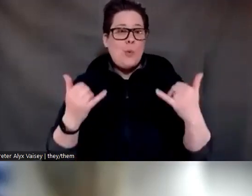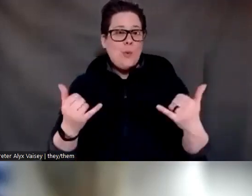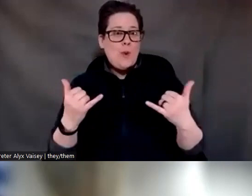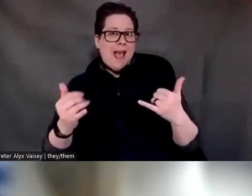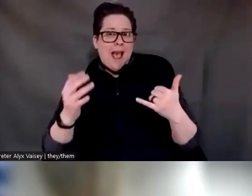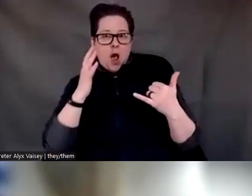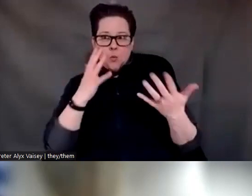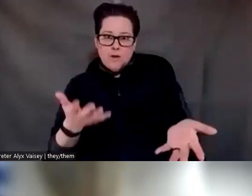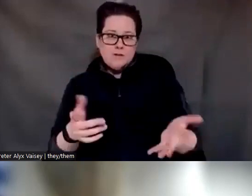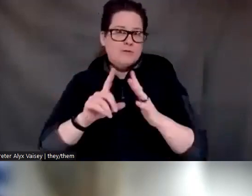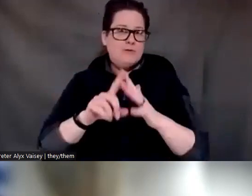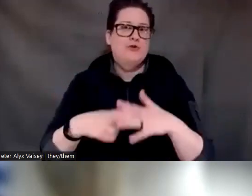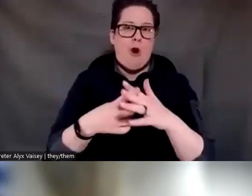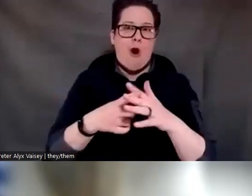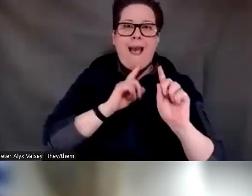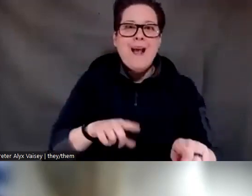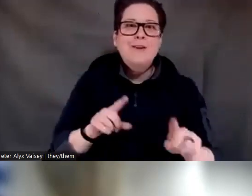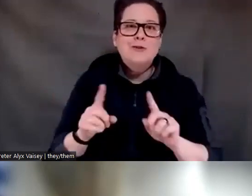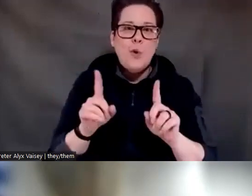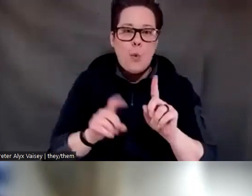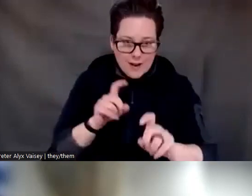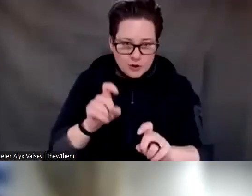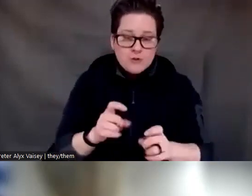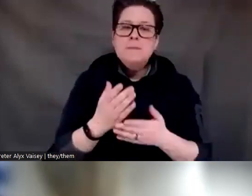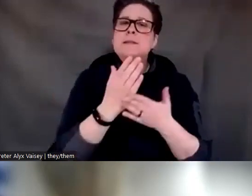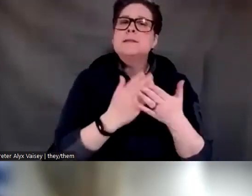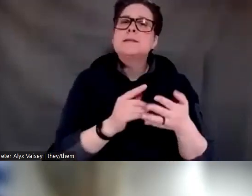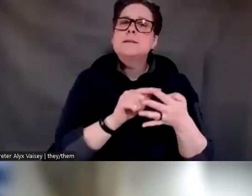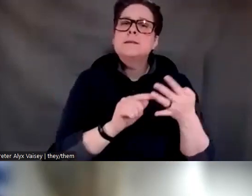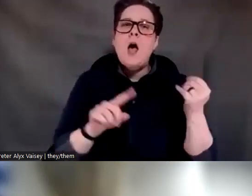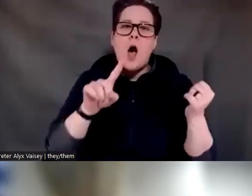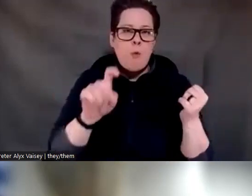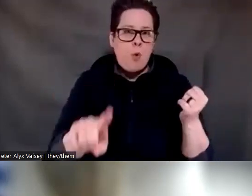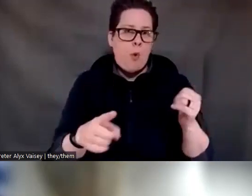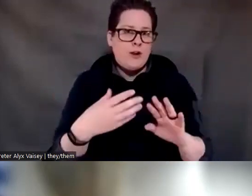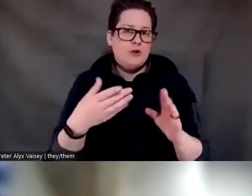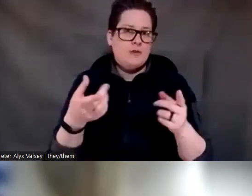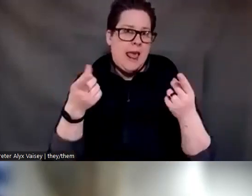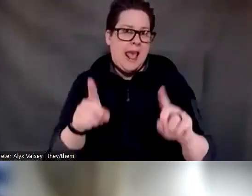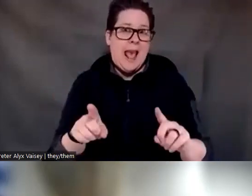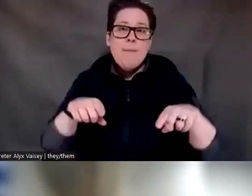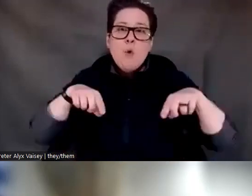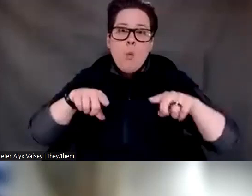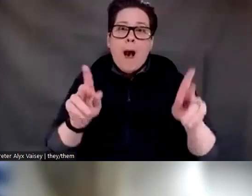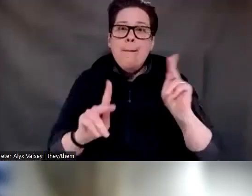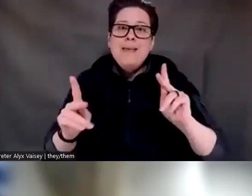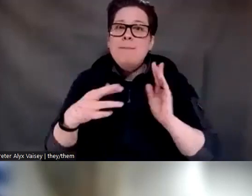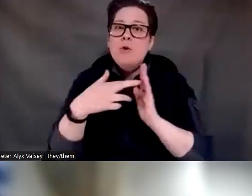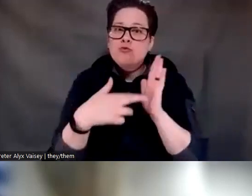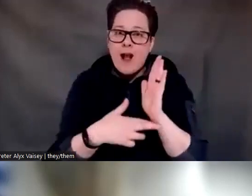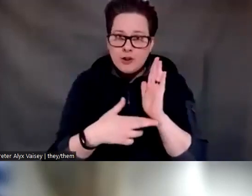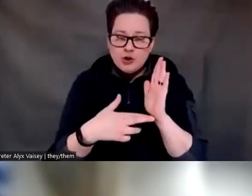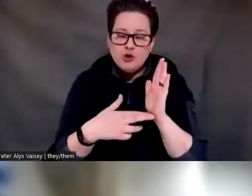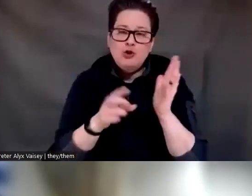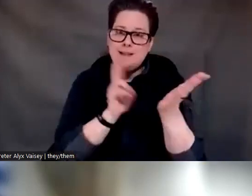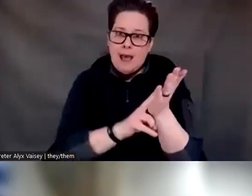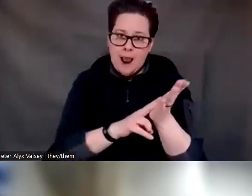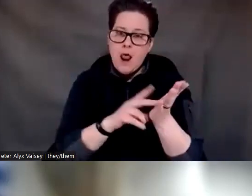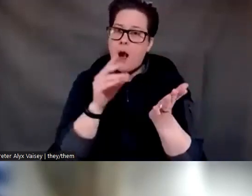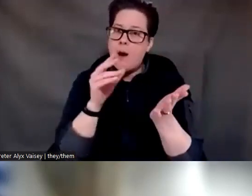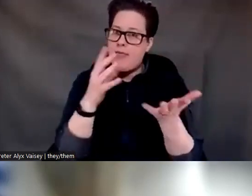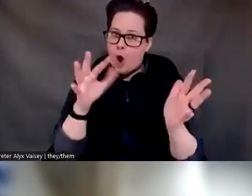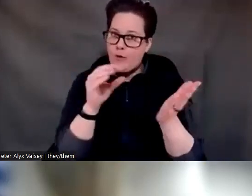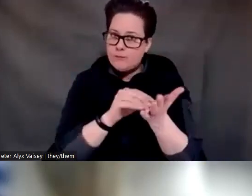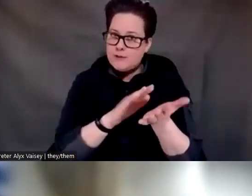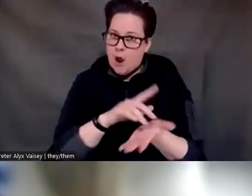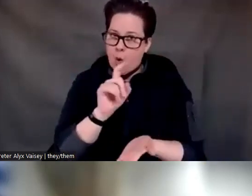our questions. So we had a couple of questions that actually arrived through our registration that I want to get to first. These are